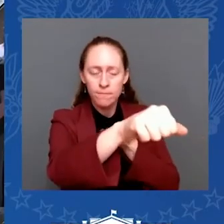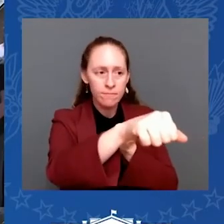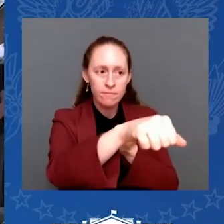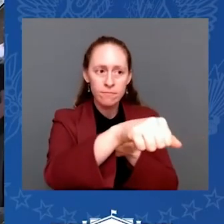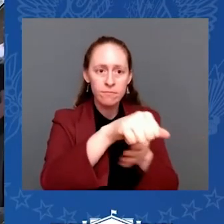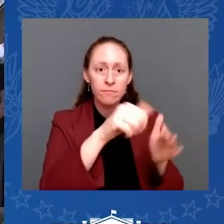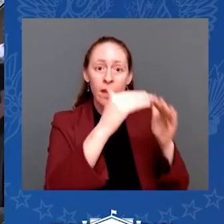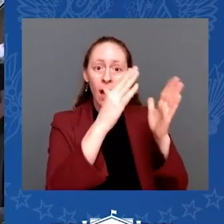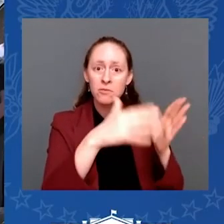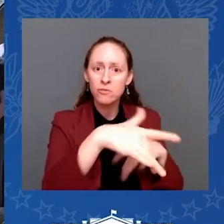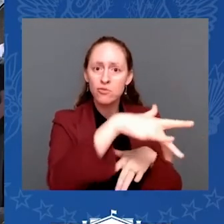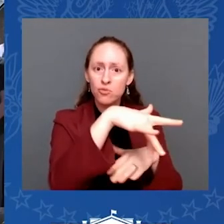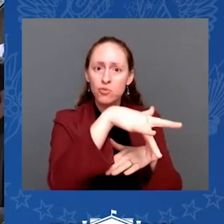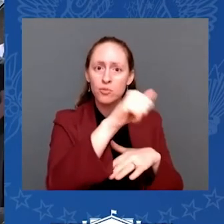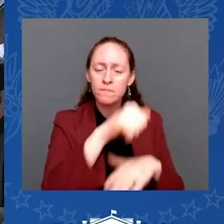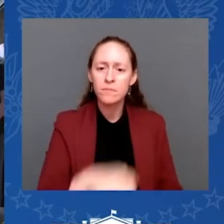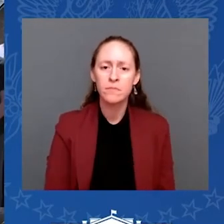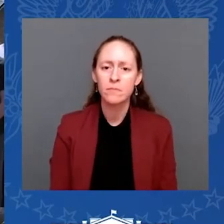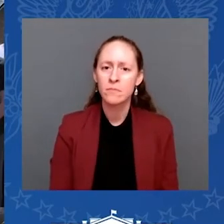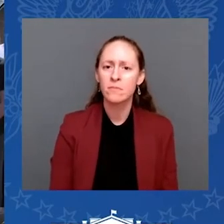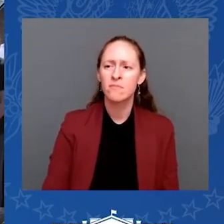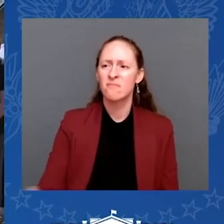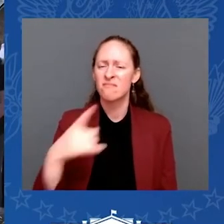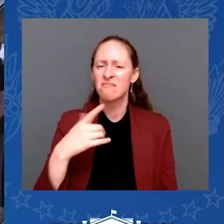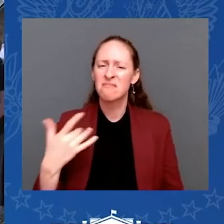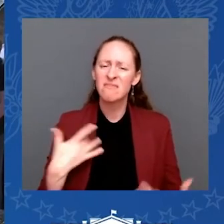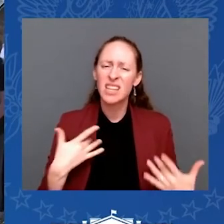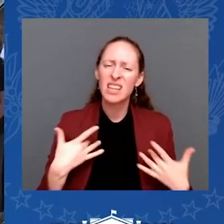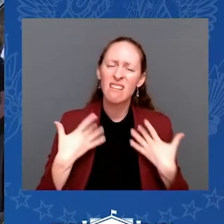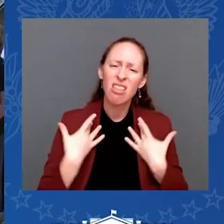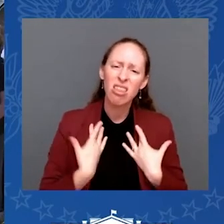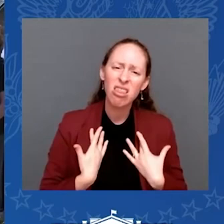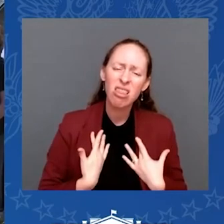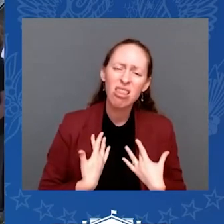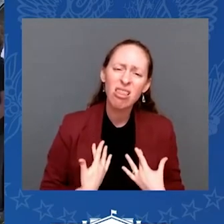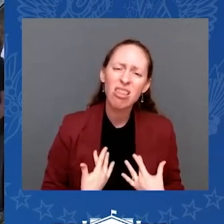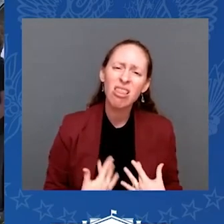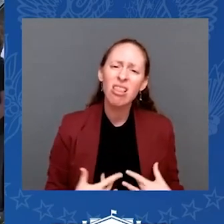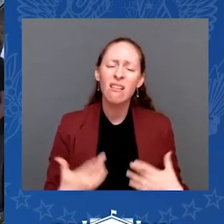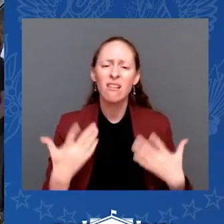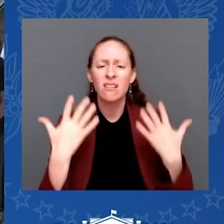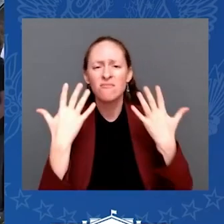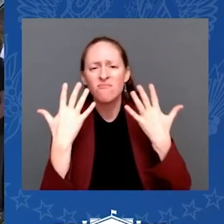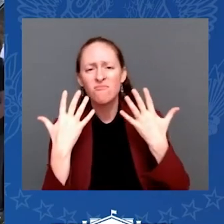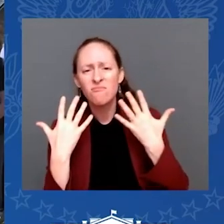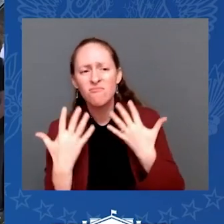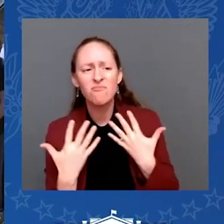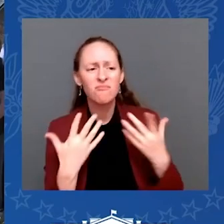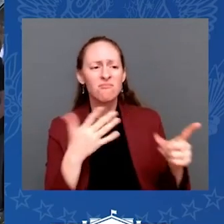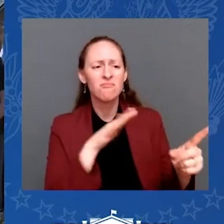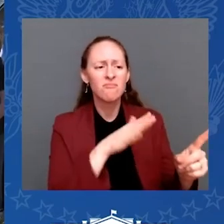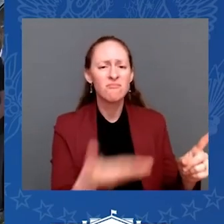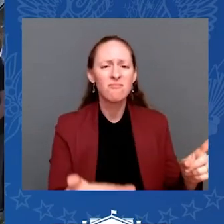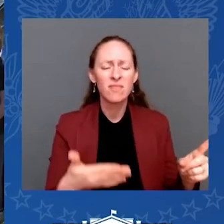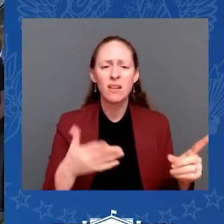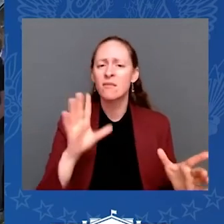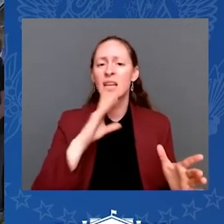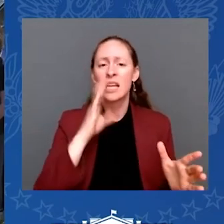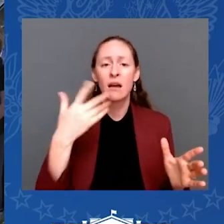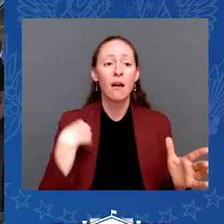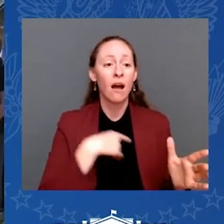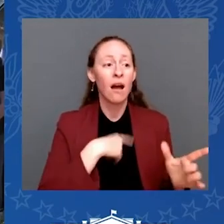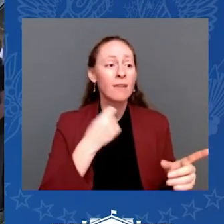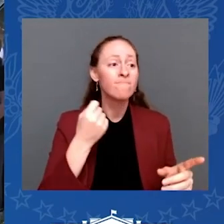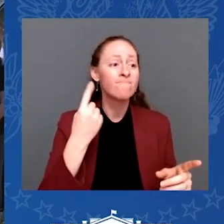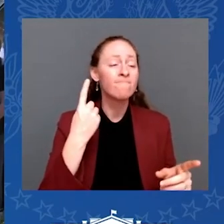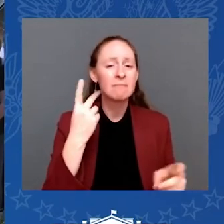that's hard to process. Eastern Kentucky is a place where flooding is a part of life, but no one has ever seen